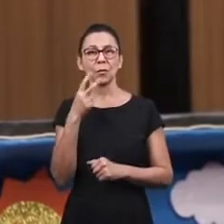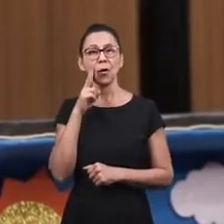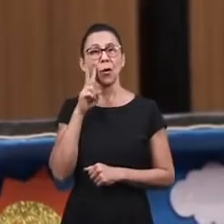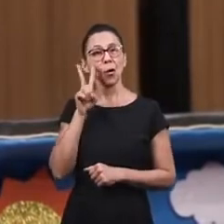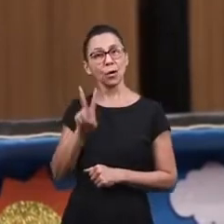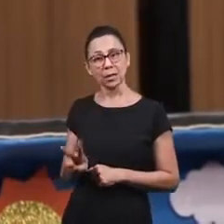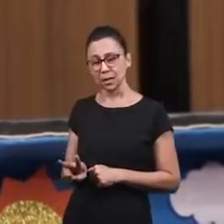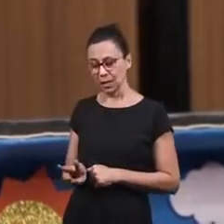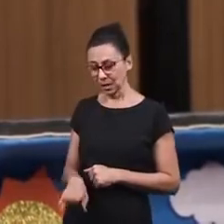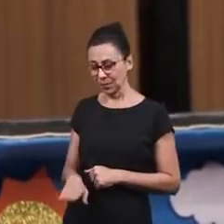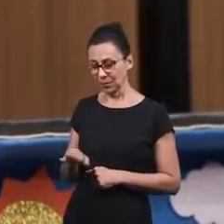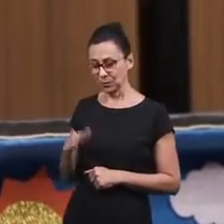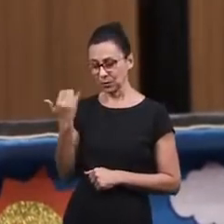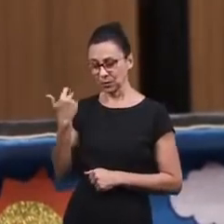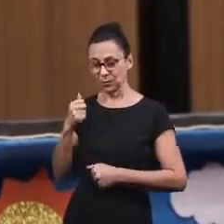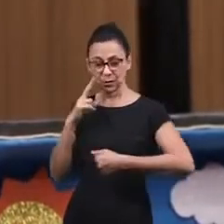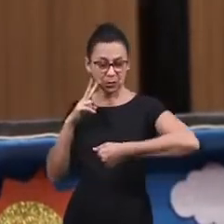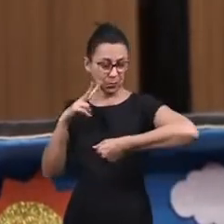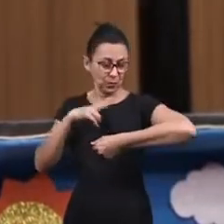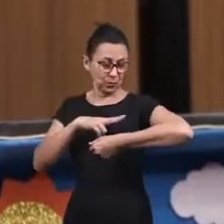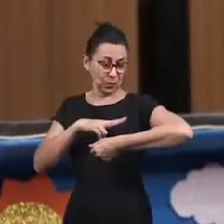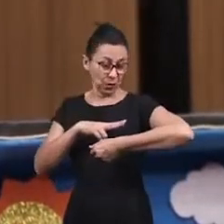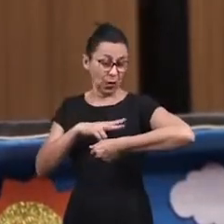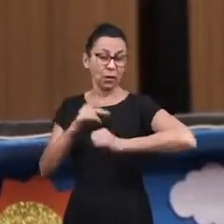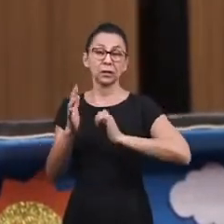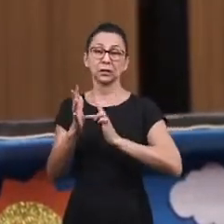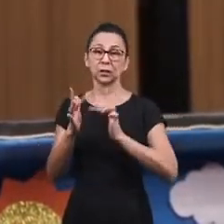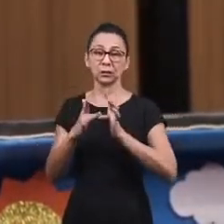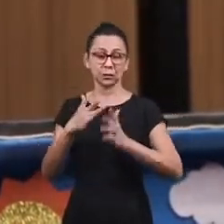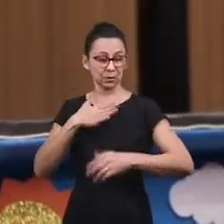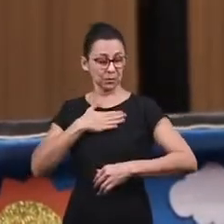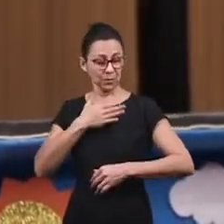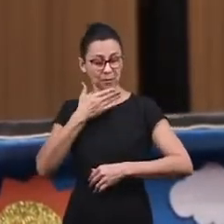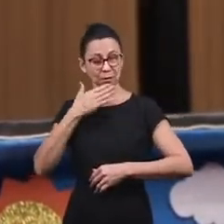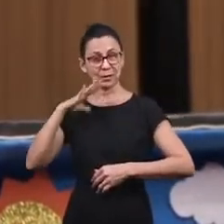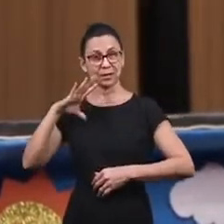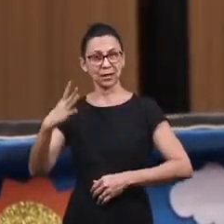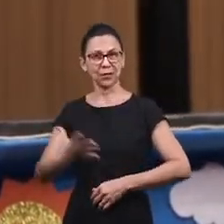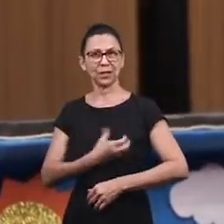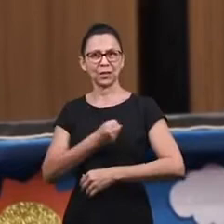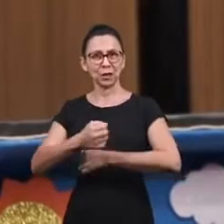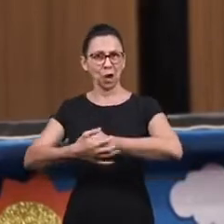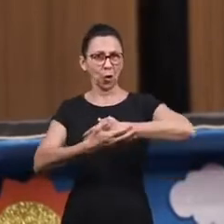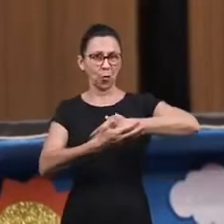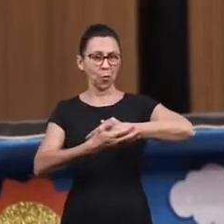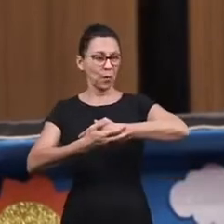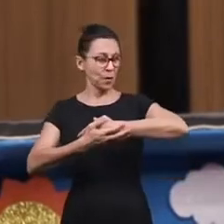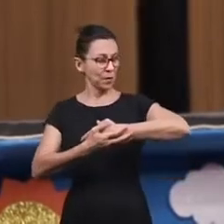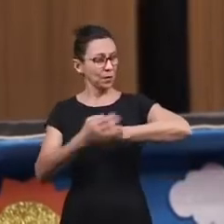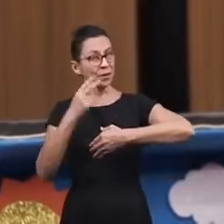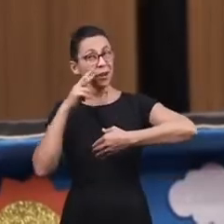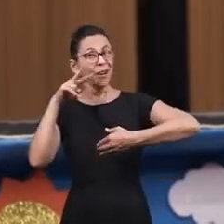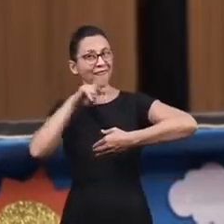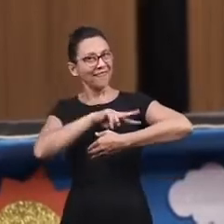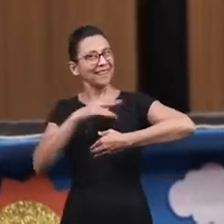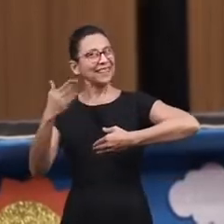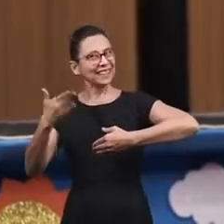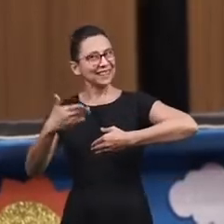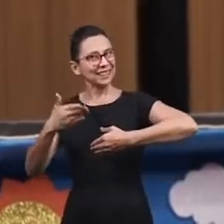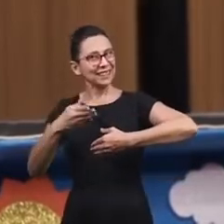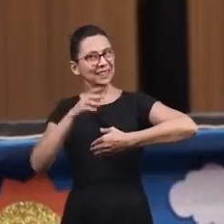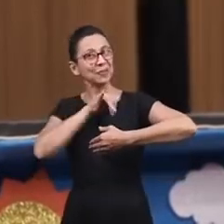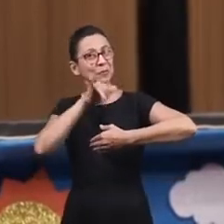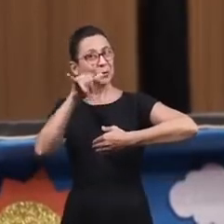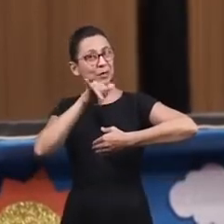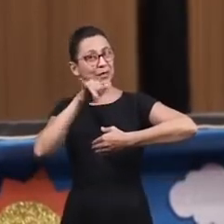going to look at your children and tell them, Jesus is my Savior. Your baby that is sitting in your lap, look